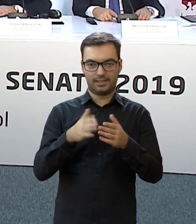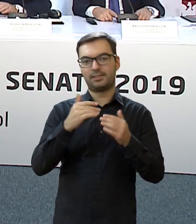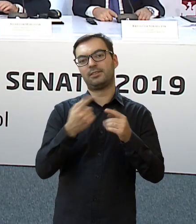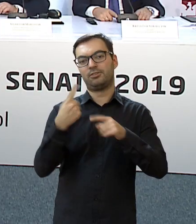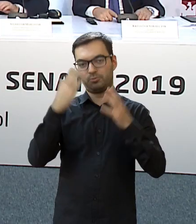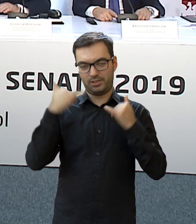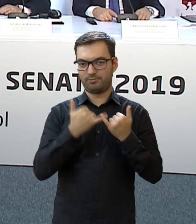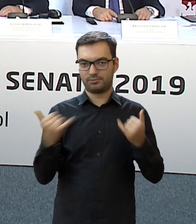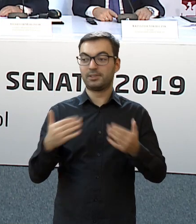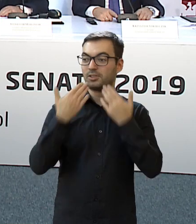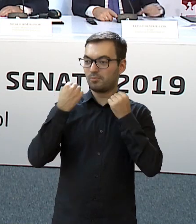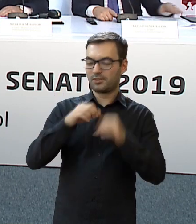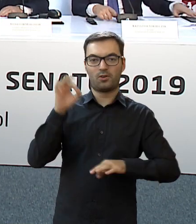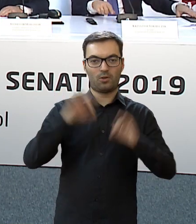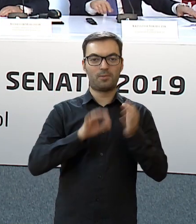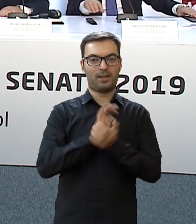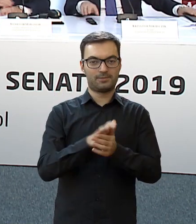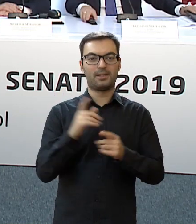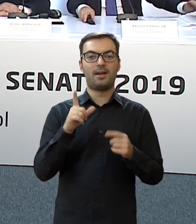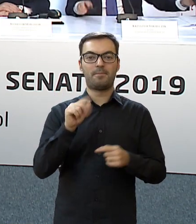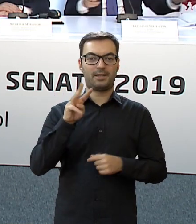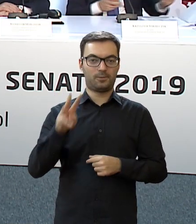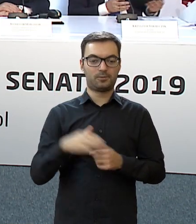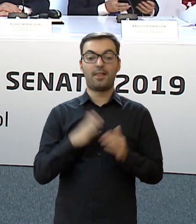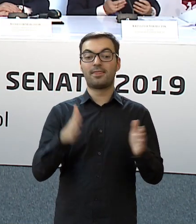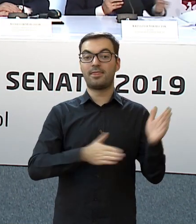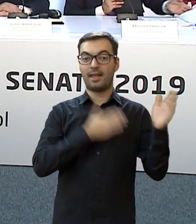Thank you so much. We welcome you